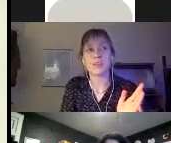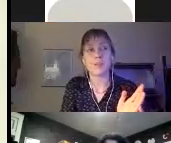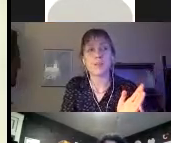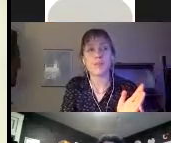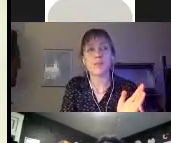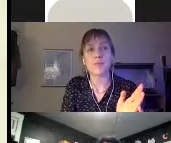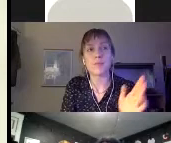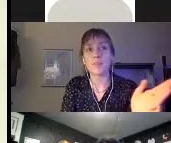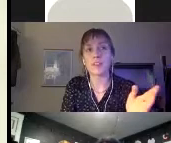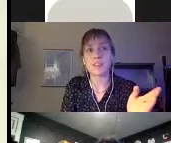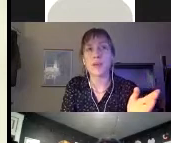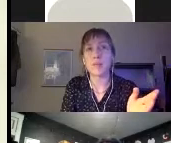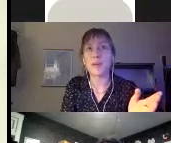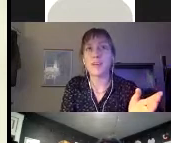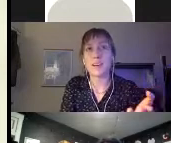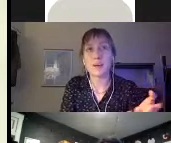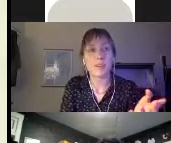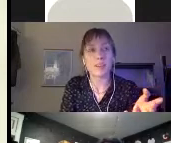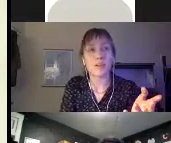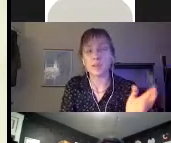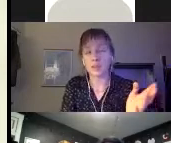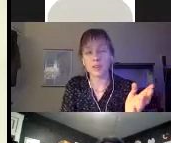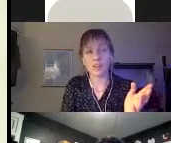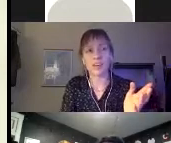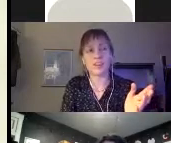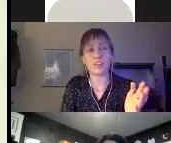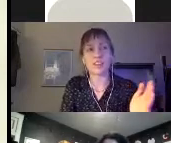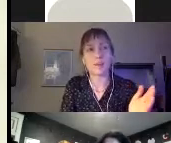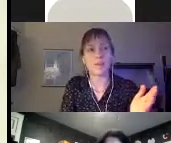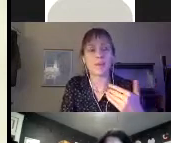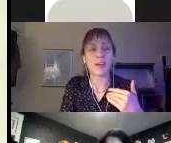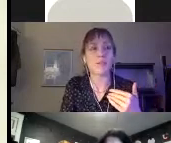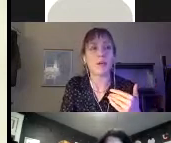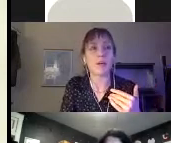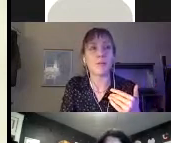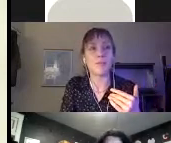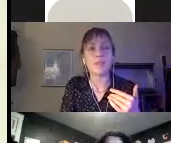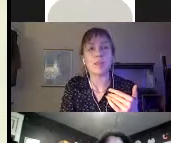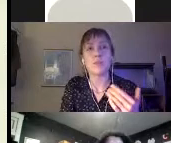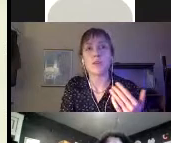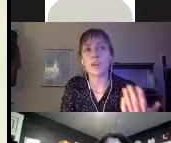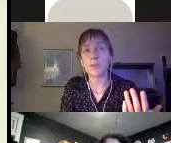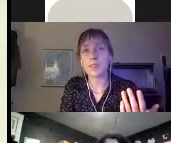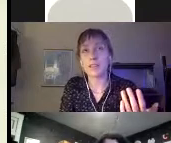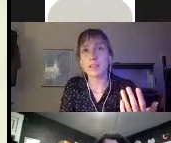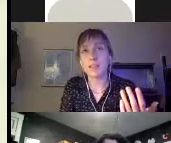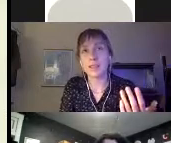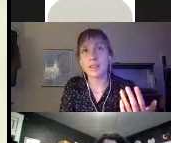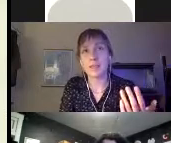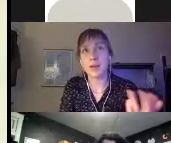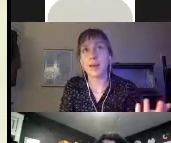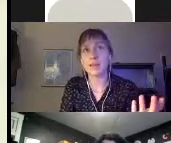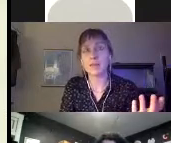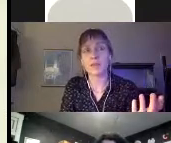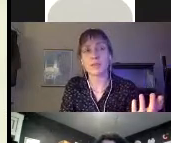it was on this map. And we should have caught that earlier. That's not my bad. But we are planning on taking